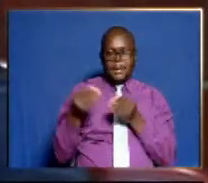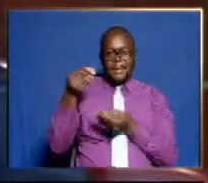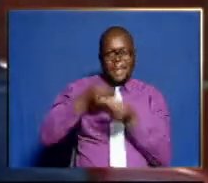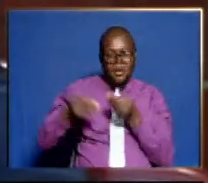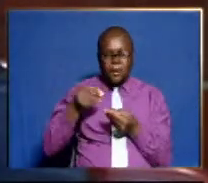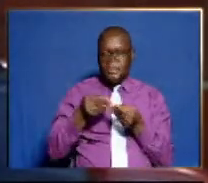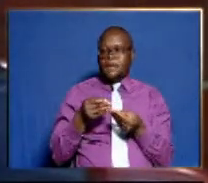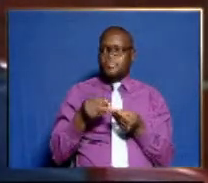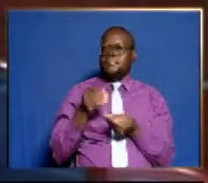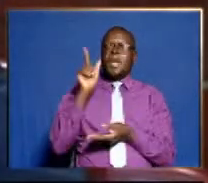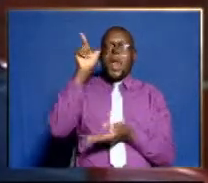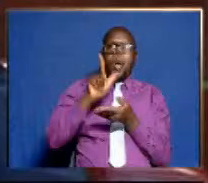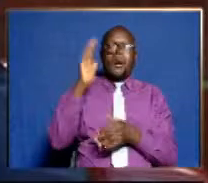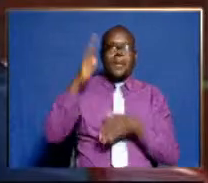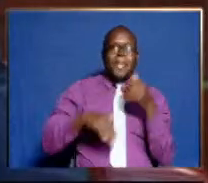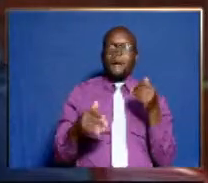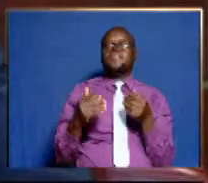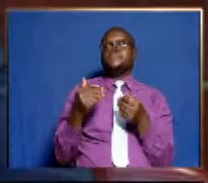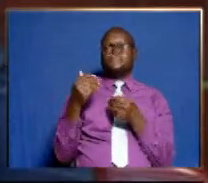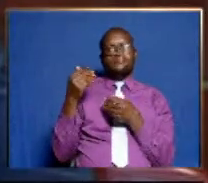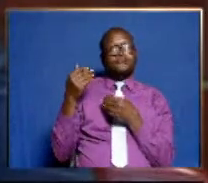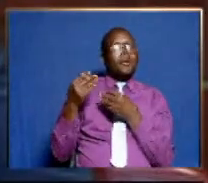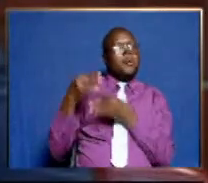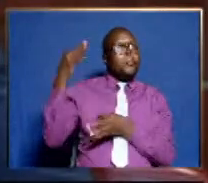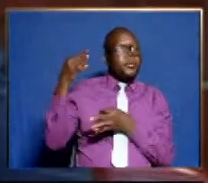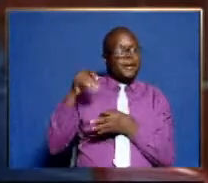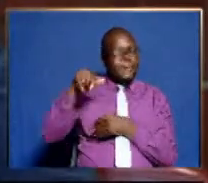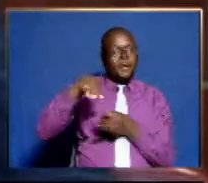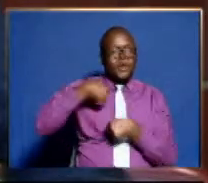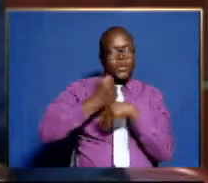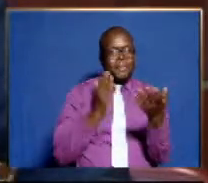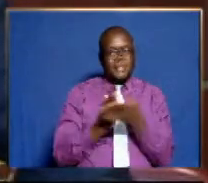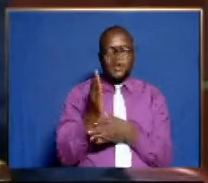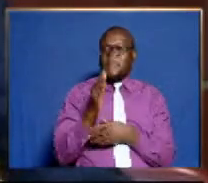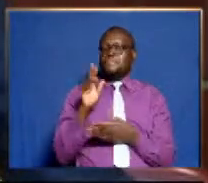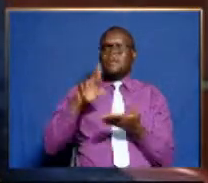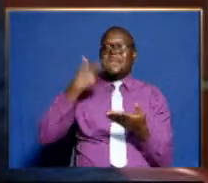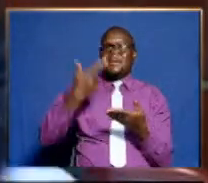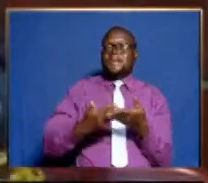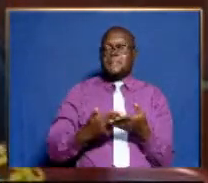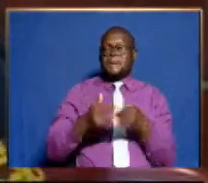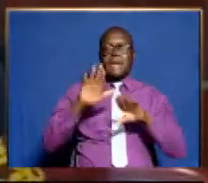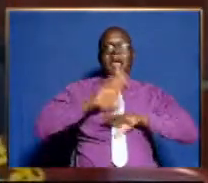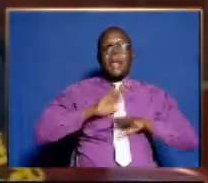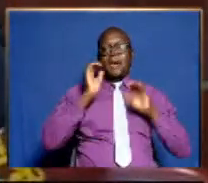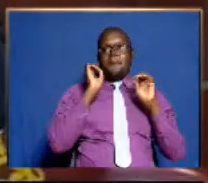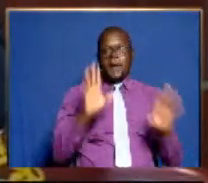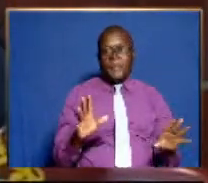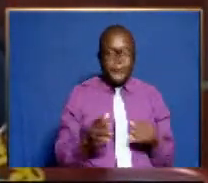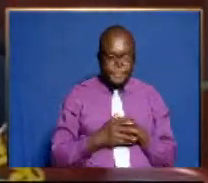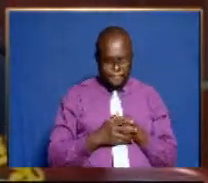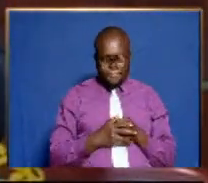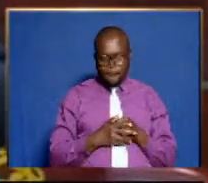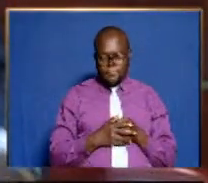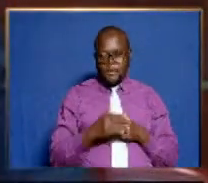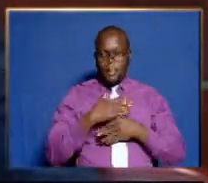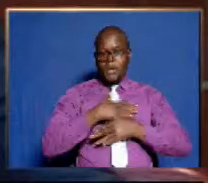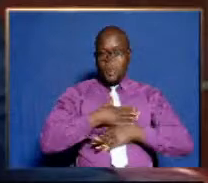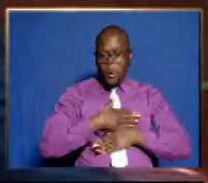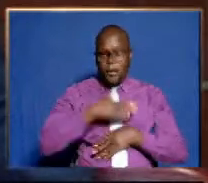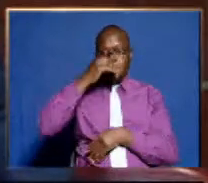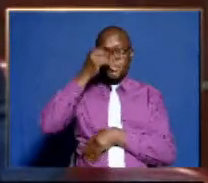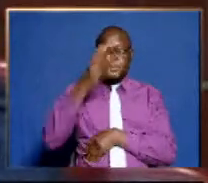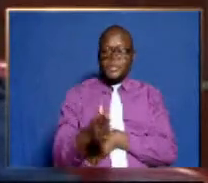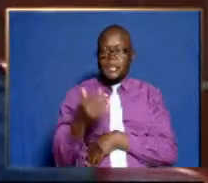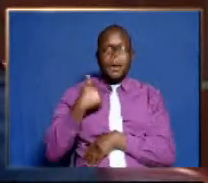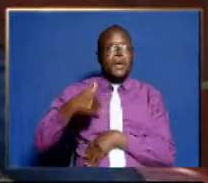be lower than the projected, and this will further constrain the resource envelope. Honorable Speaker, we just want